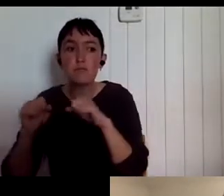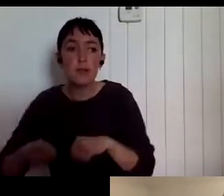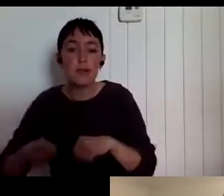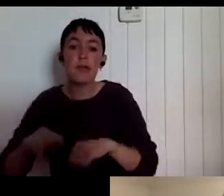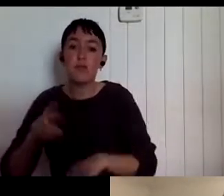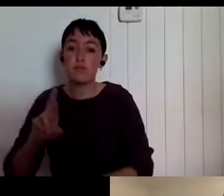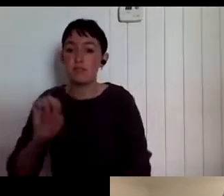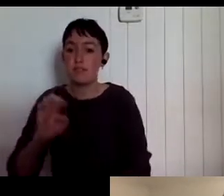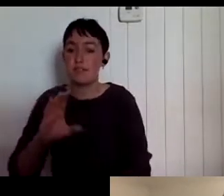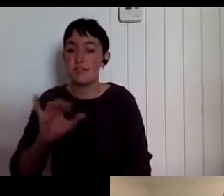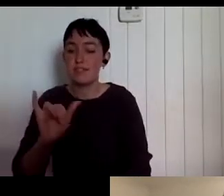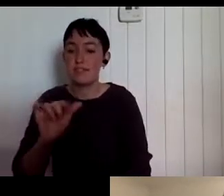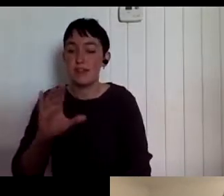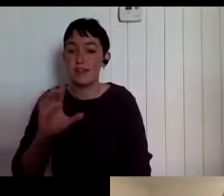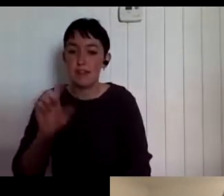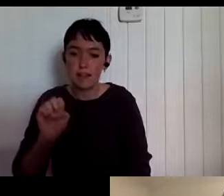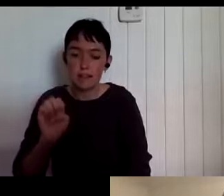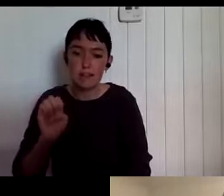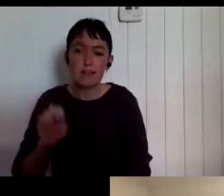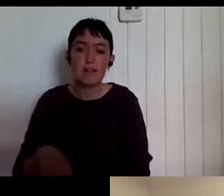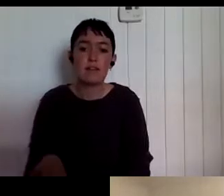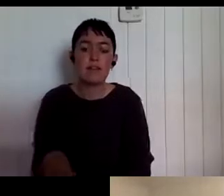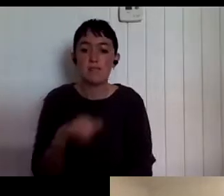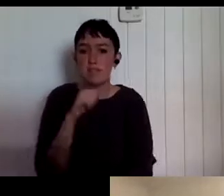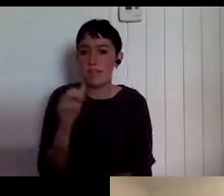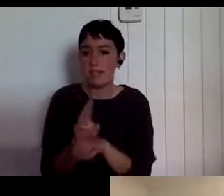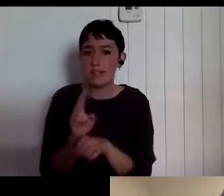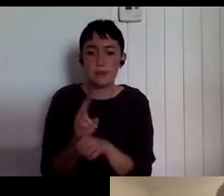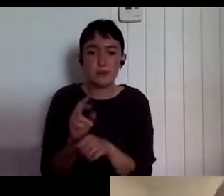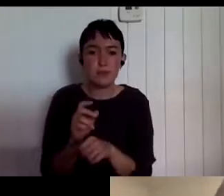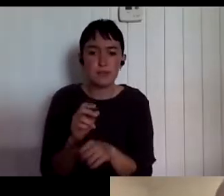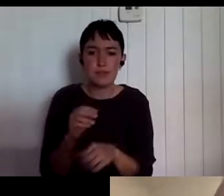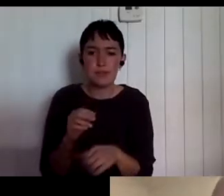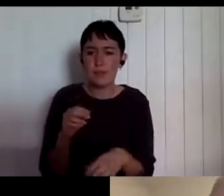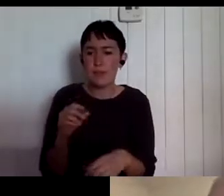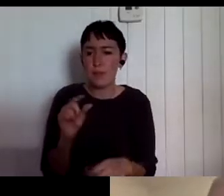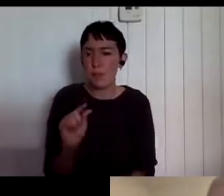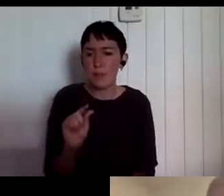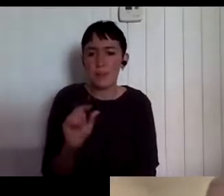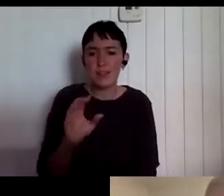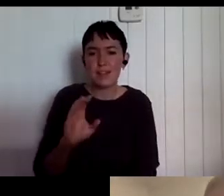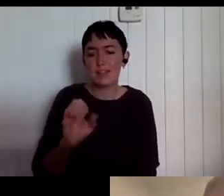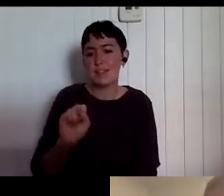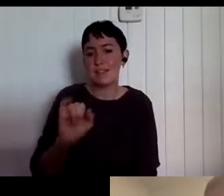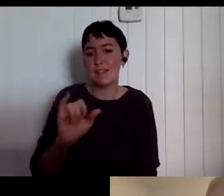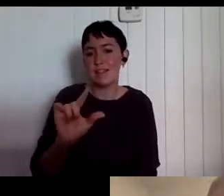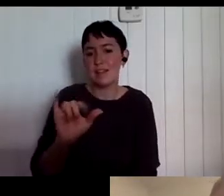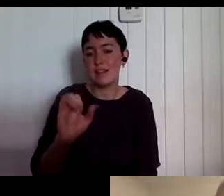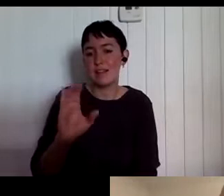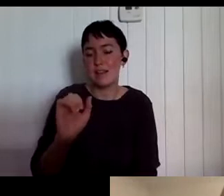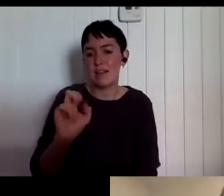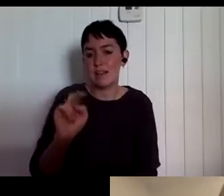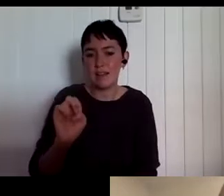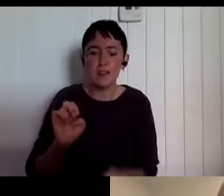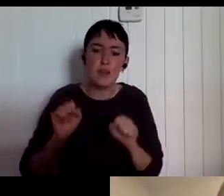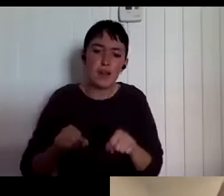such like fine silicon or like fine sort of things, and just recycle it from different sort of processes. So really, it's a combination